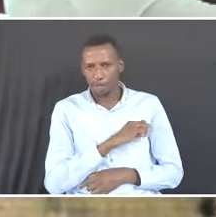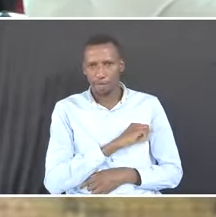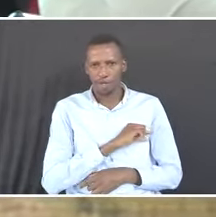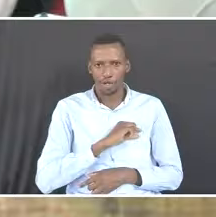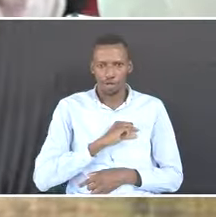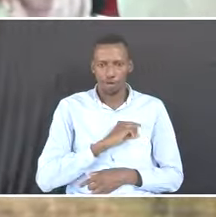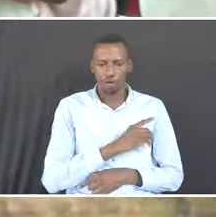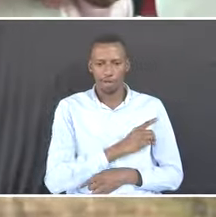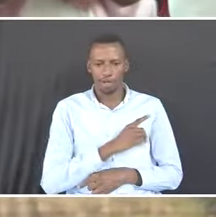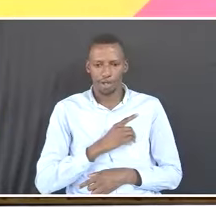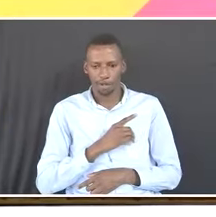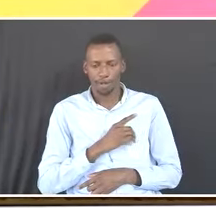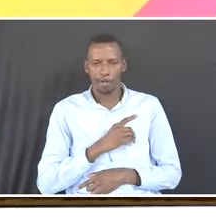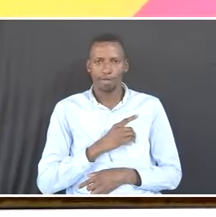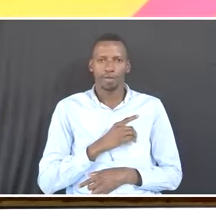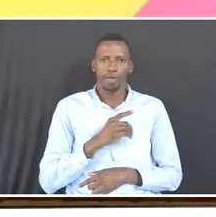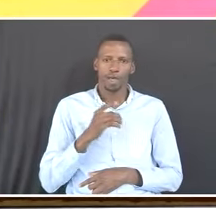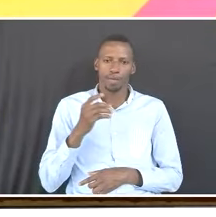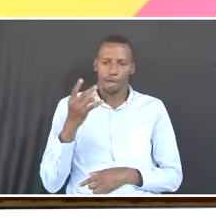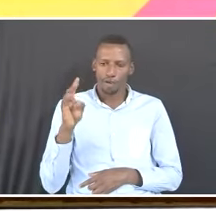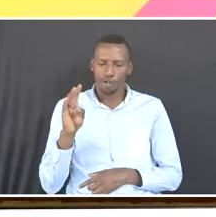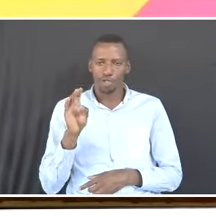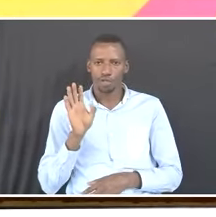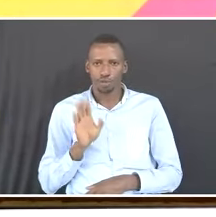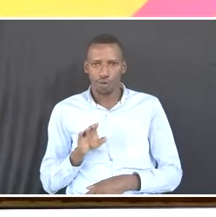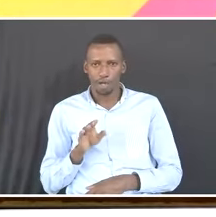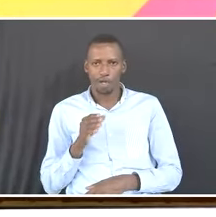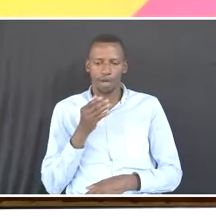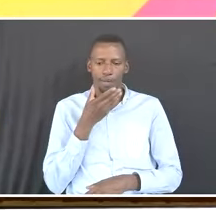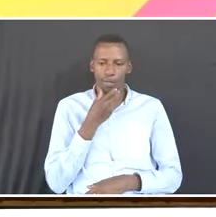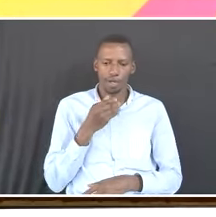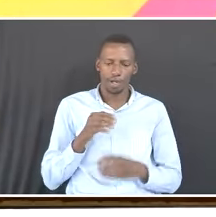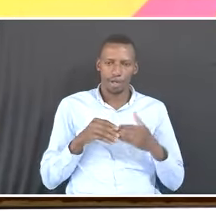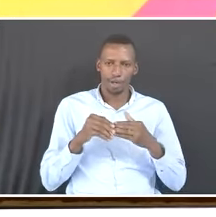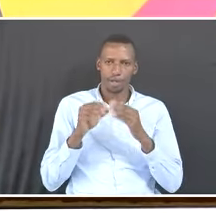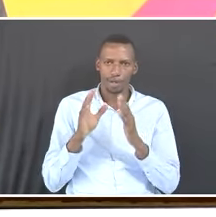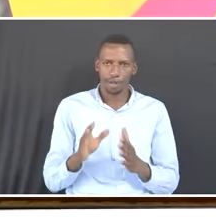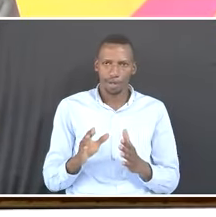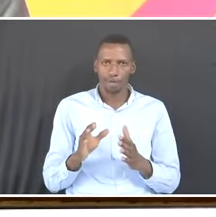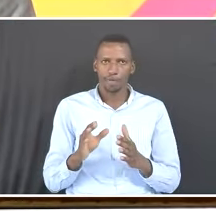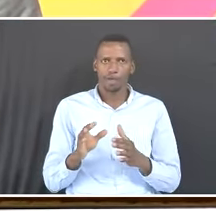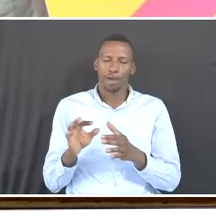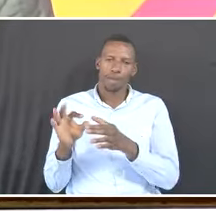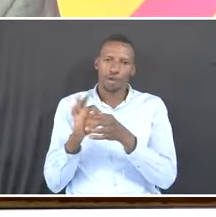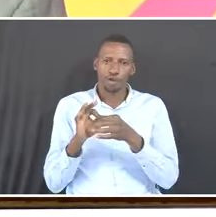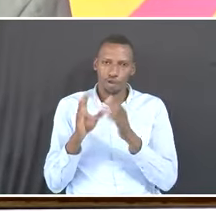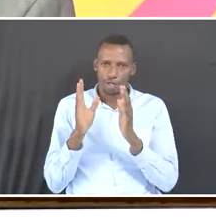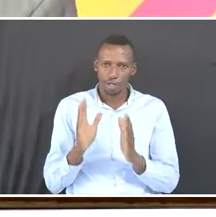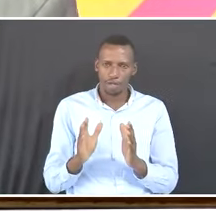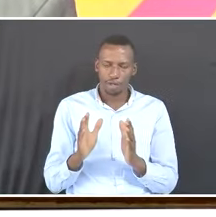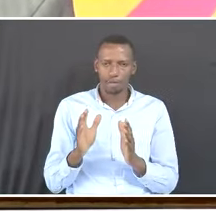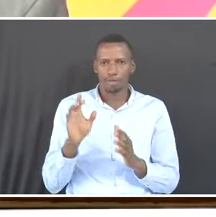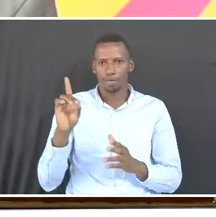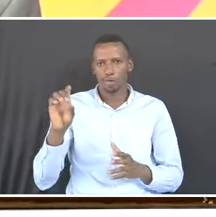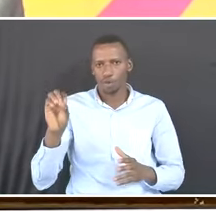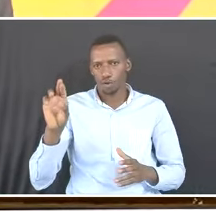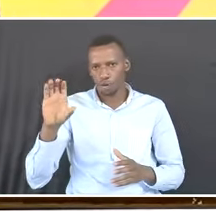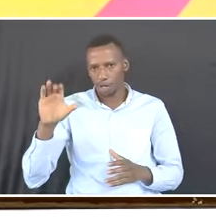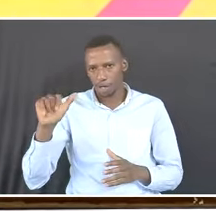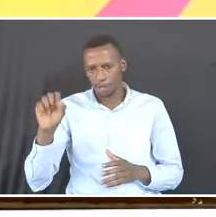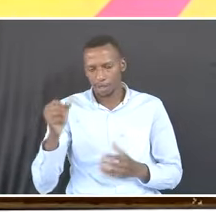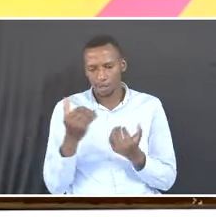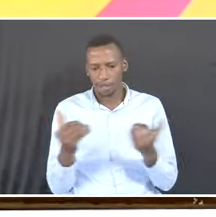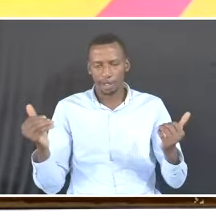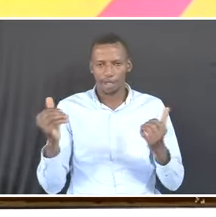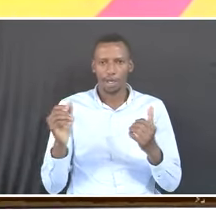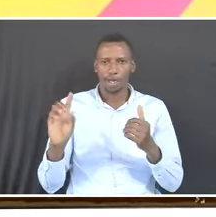my Adventist man leader, my Adventist women leader, my internet coordinator, my Dorcas leader, my children ministers leader,